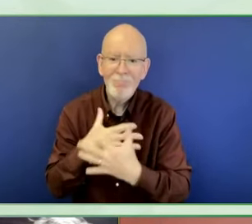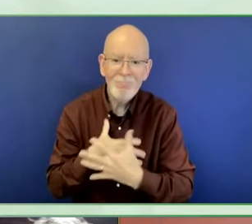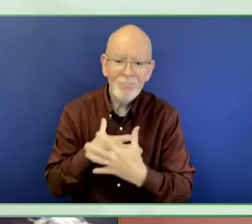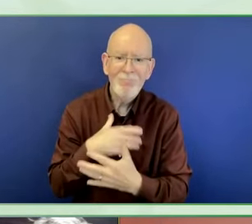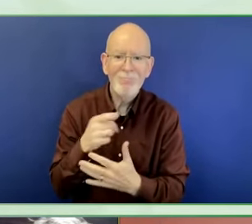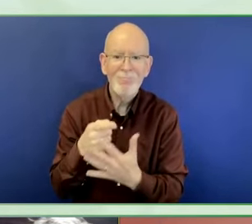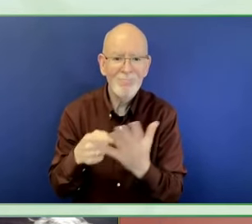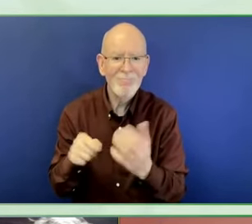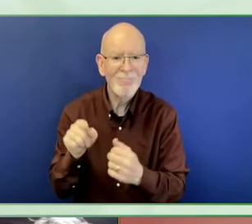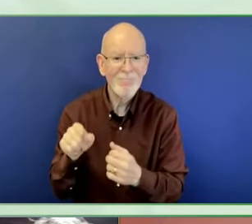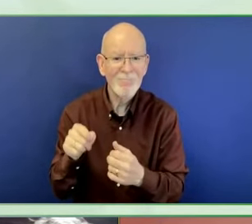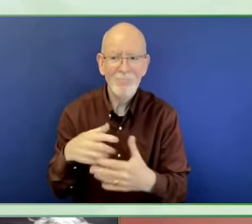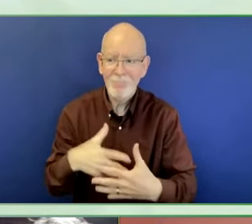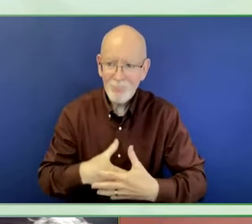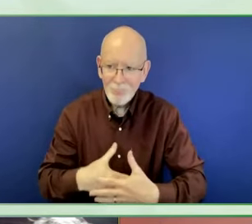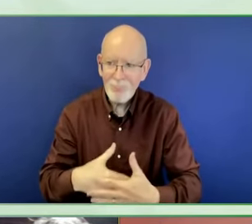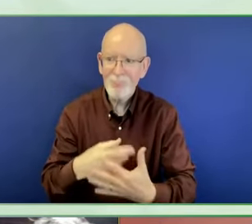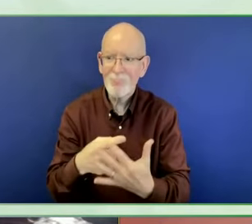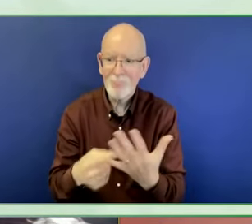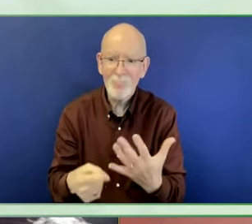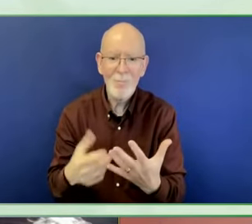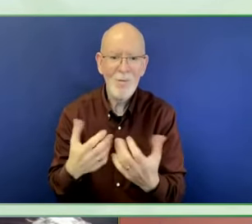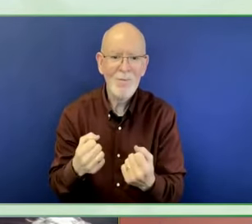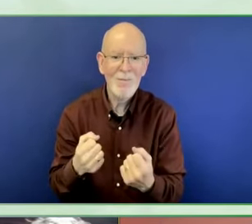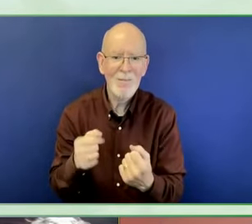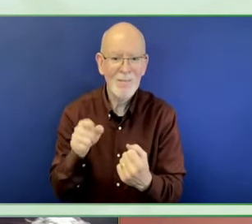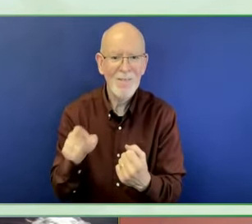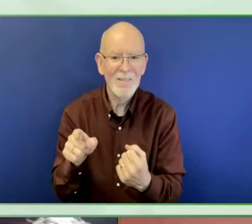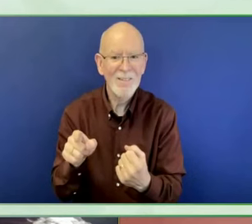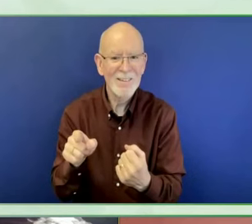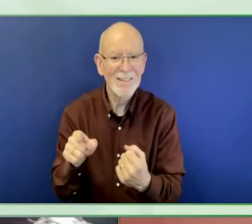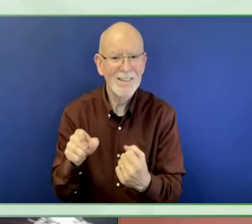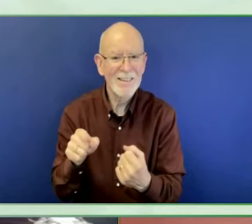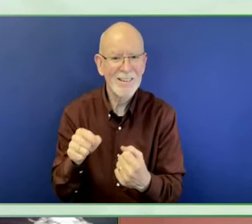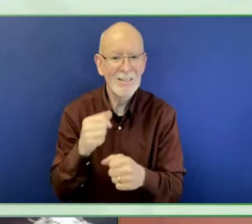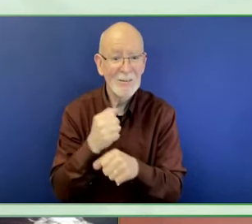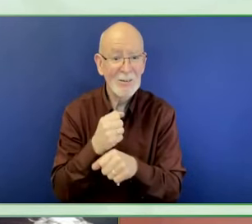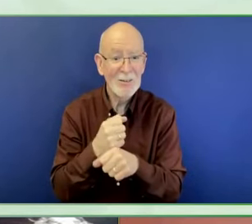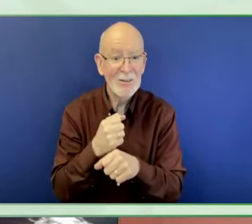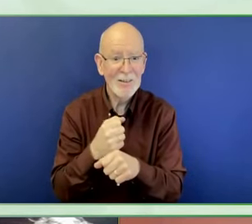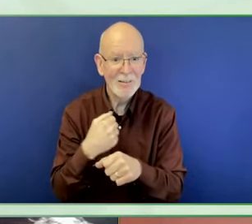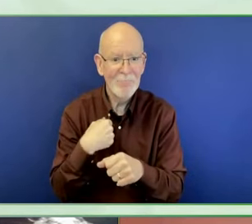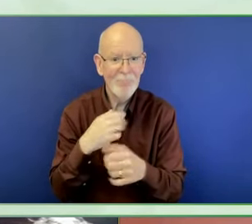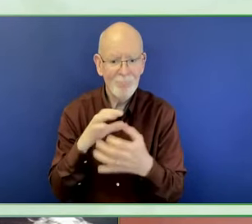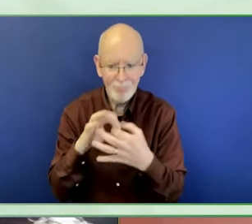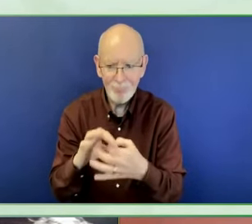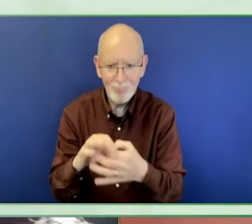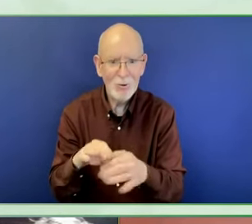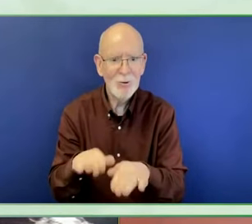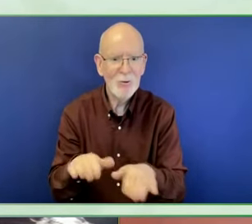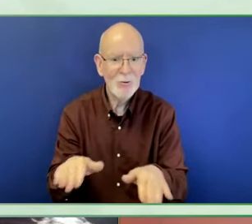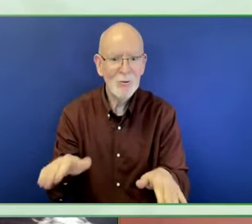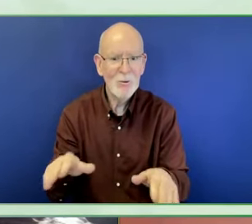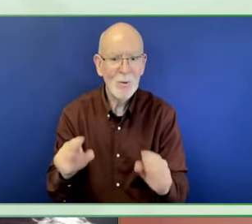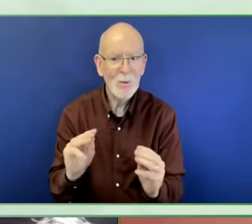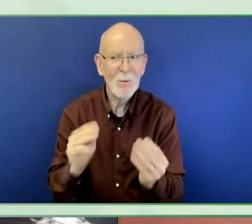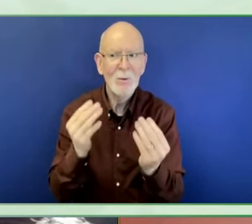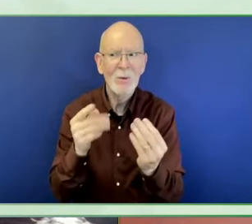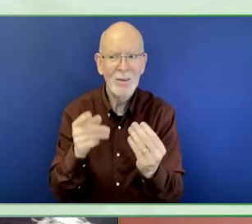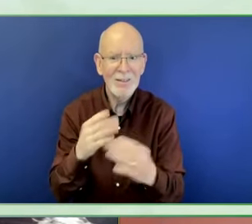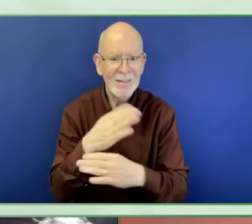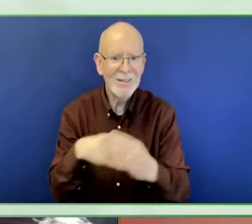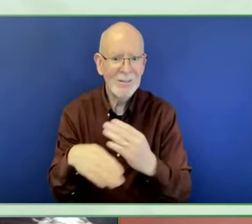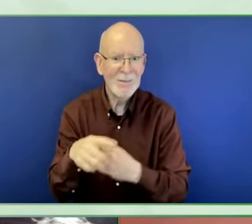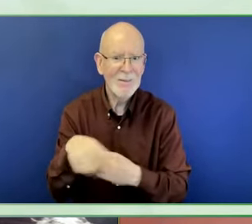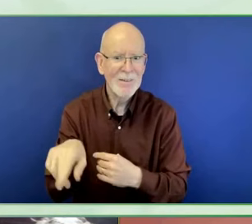talk about it across the board, and that everyone knows how to discuss it, where to go to discuss it, and